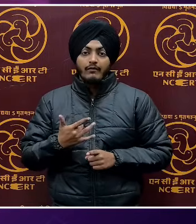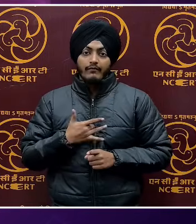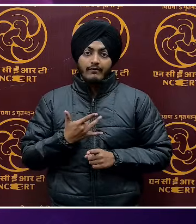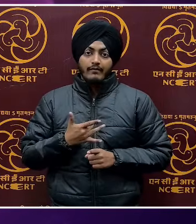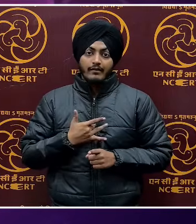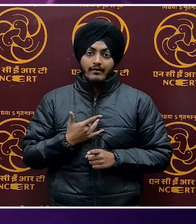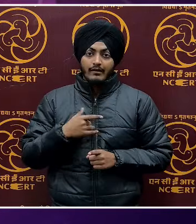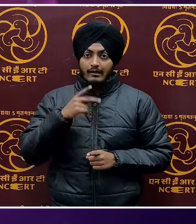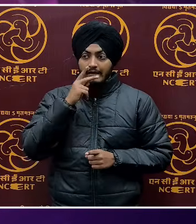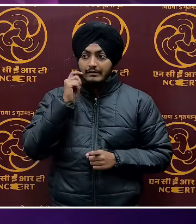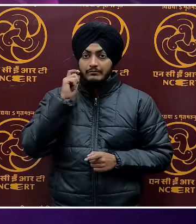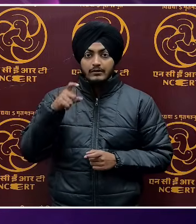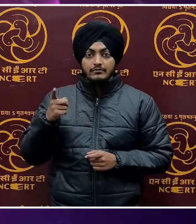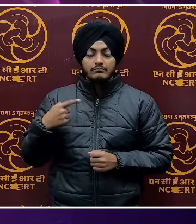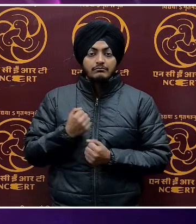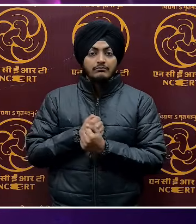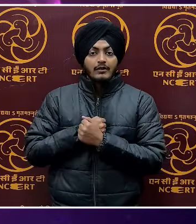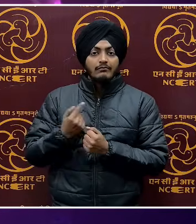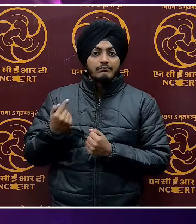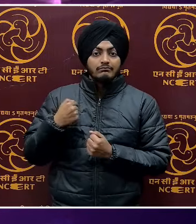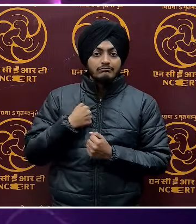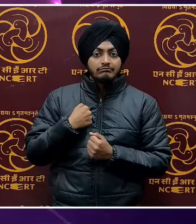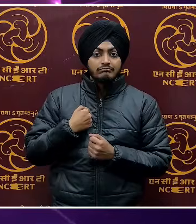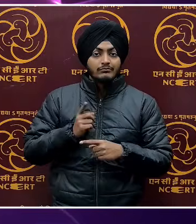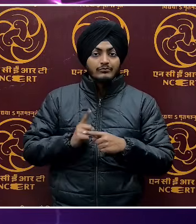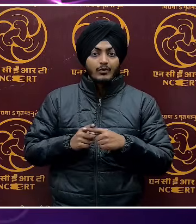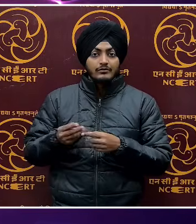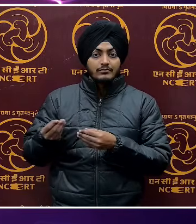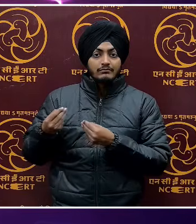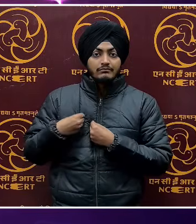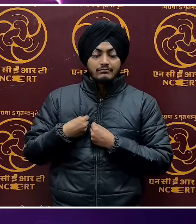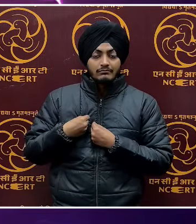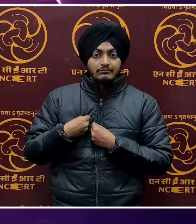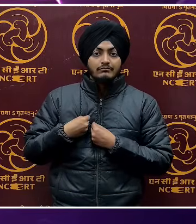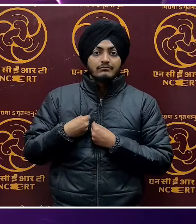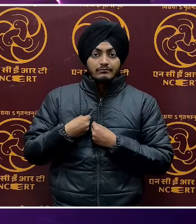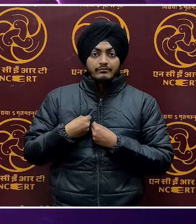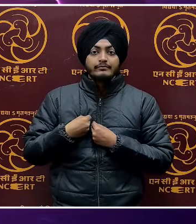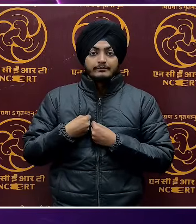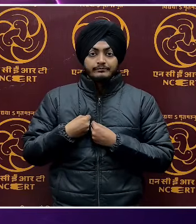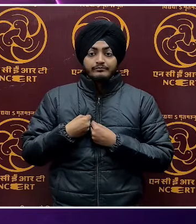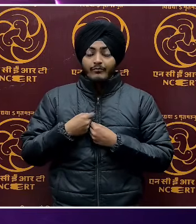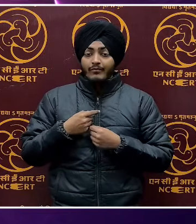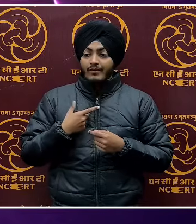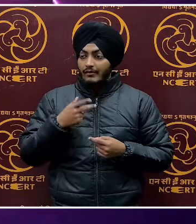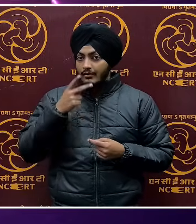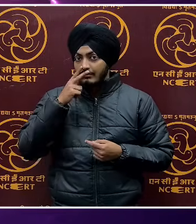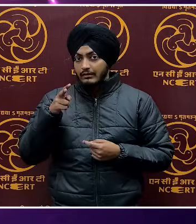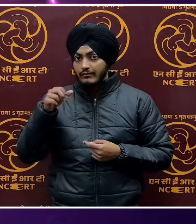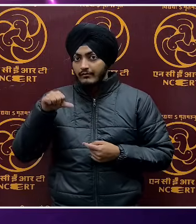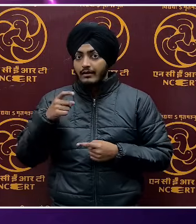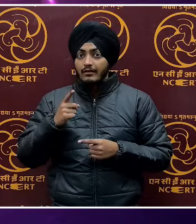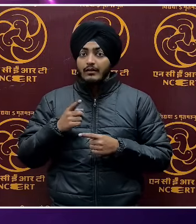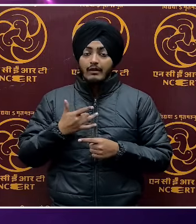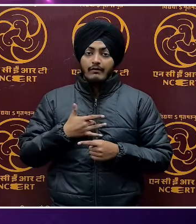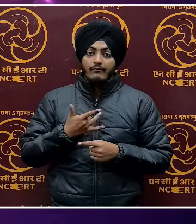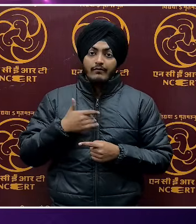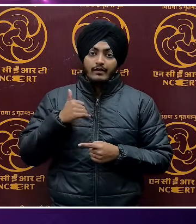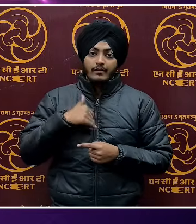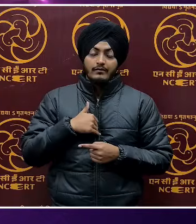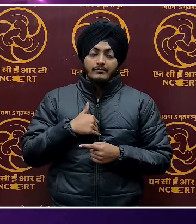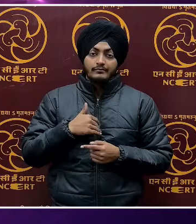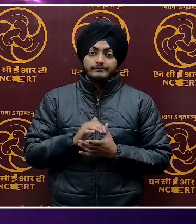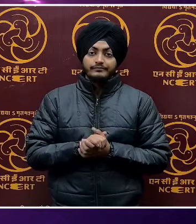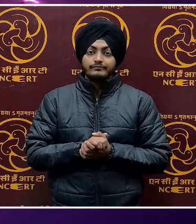Yes, absolutely. We can feel all these emotion in our heart. We can't see them, but we can feel them. Right. Little words